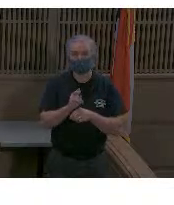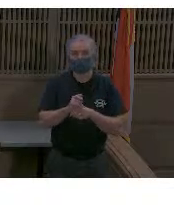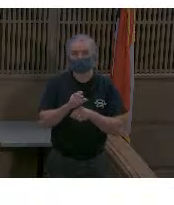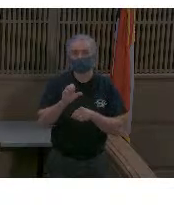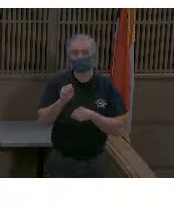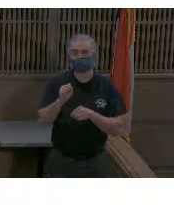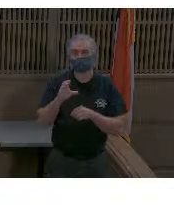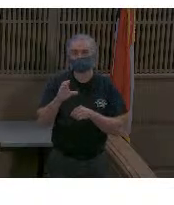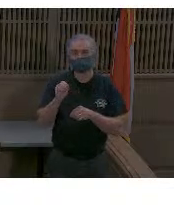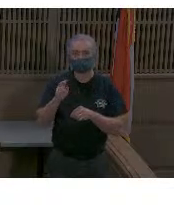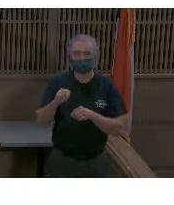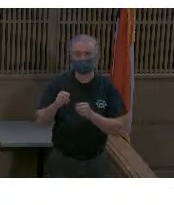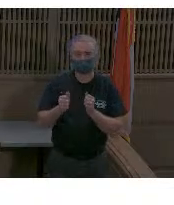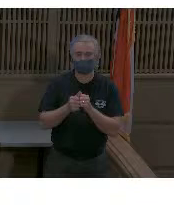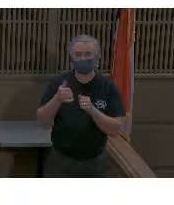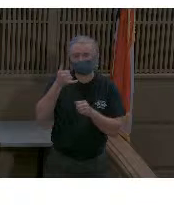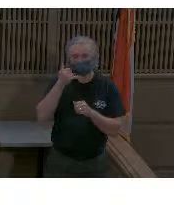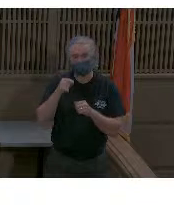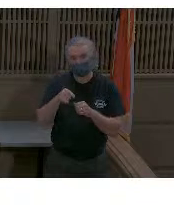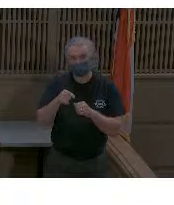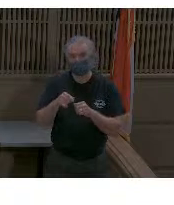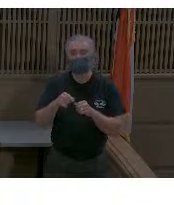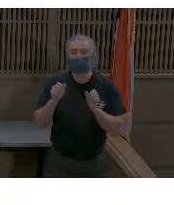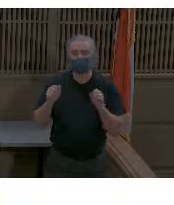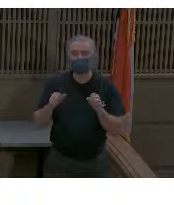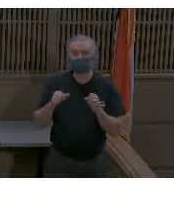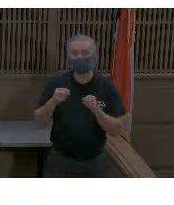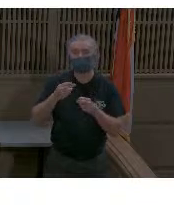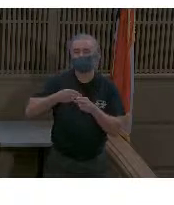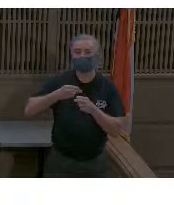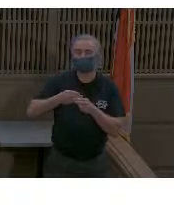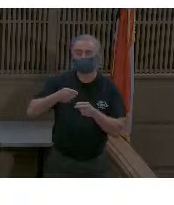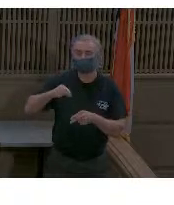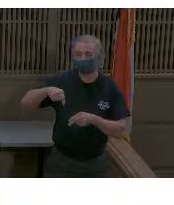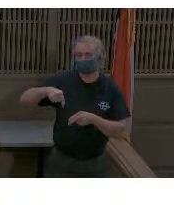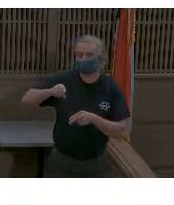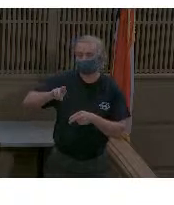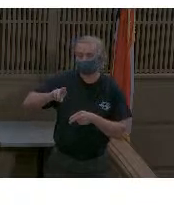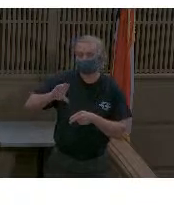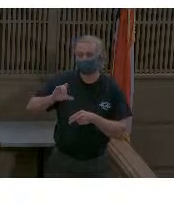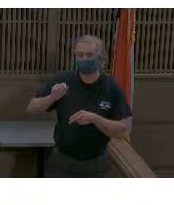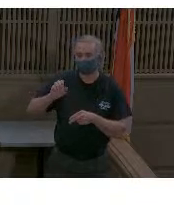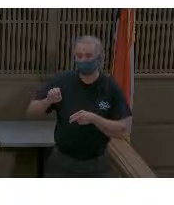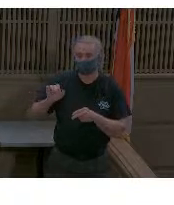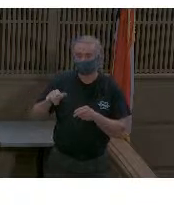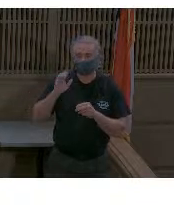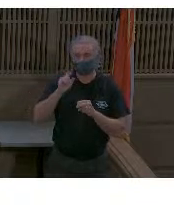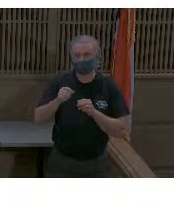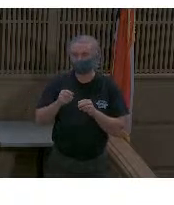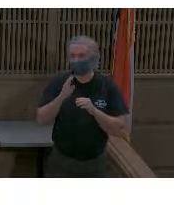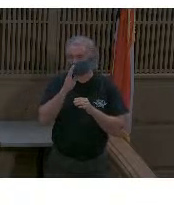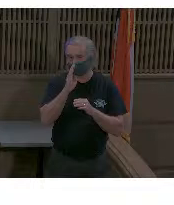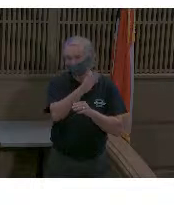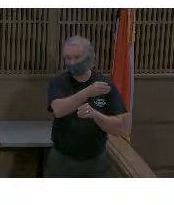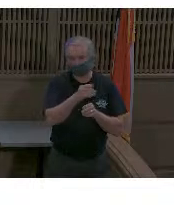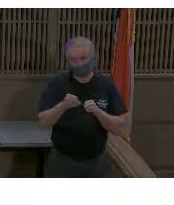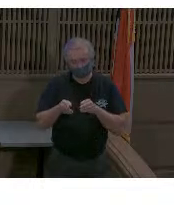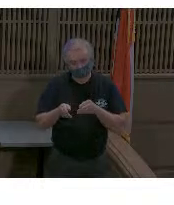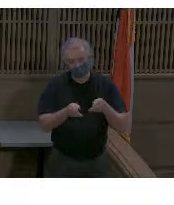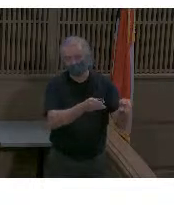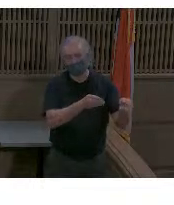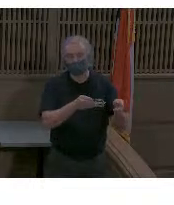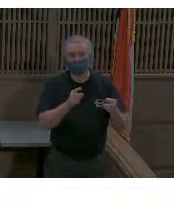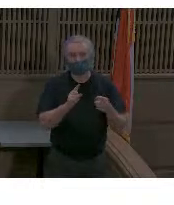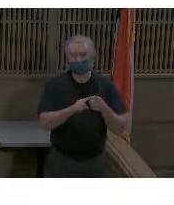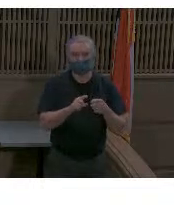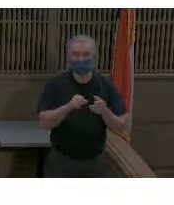tested at the fairground. You just register, and then you can go at any time that they're open, which is 9 to 4 on Monday through Friday, and I